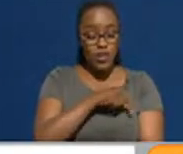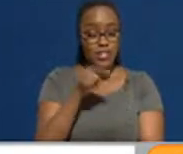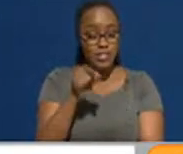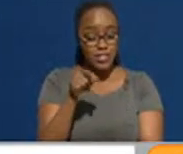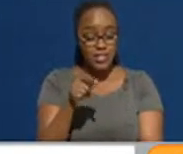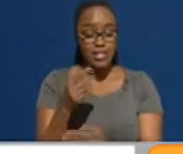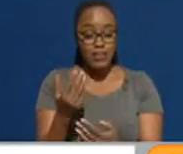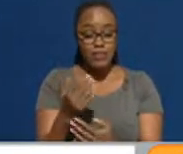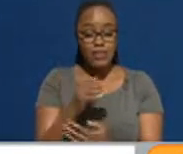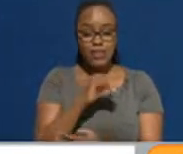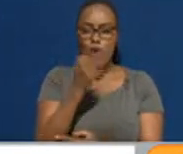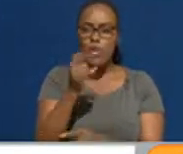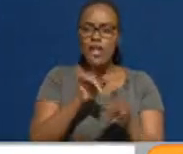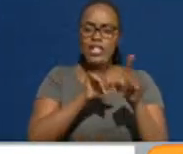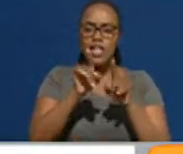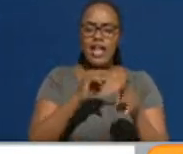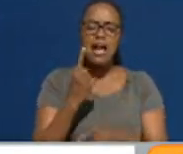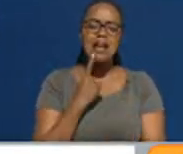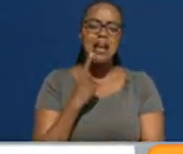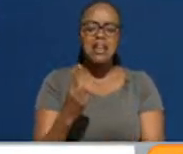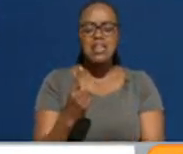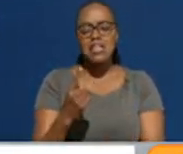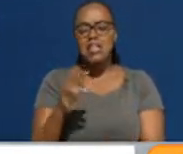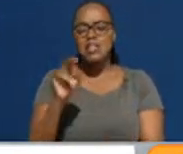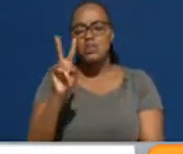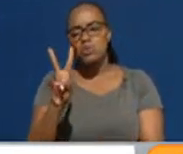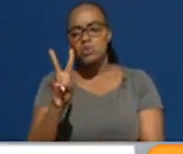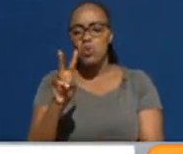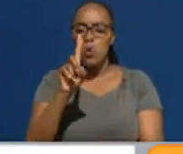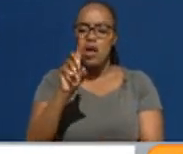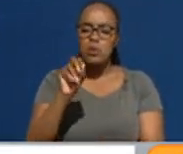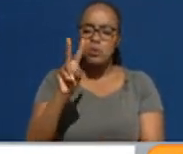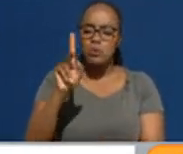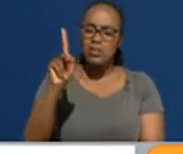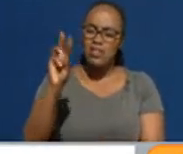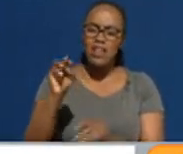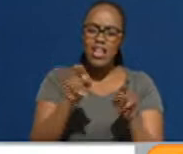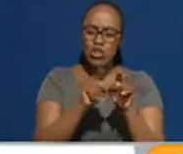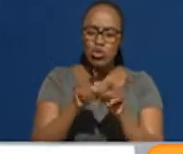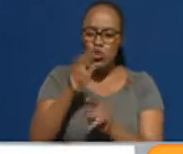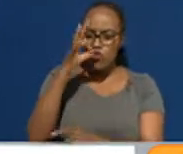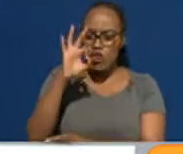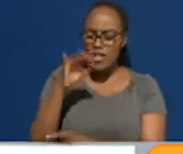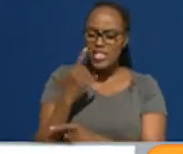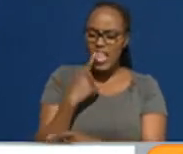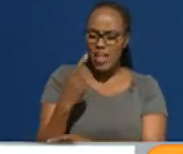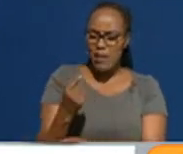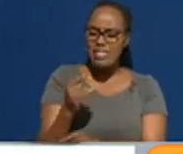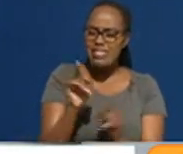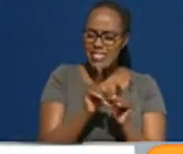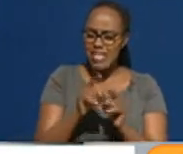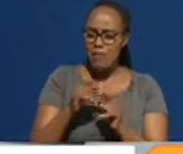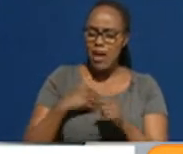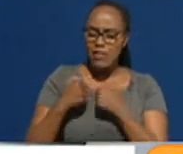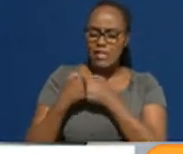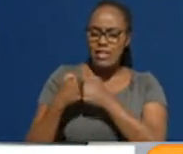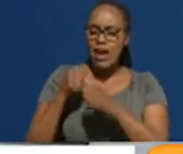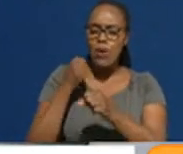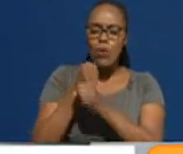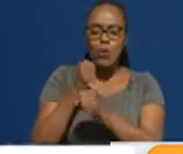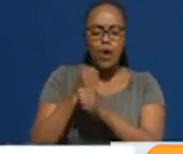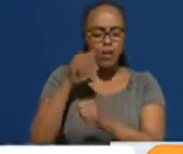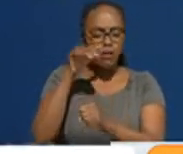Profits just for a journey of 102 kilometers. Same with French beans, et cetera, et cetera. So people are facing those challenges that they are working so